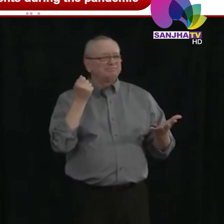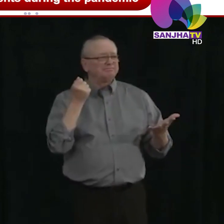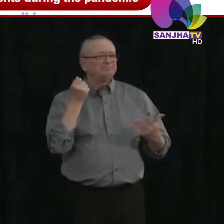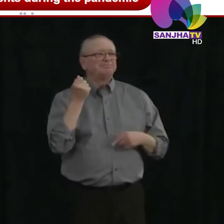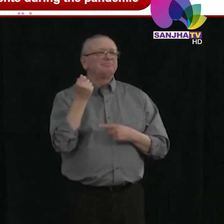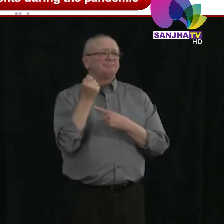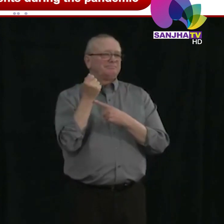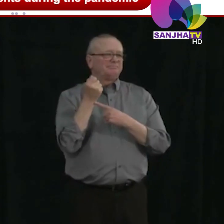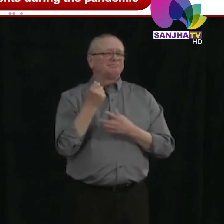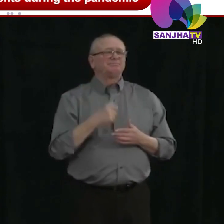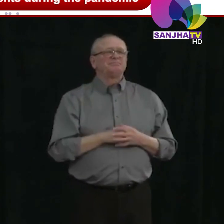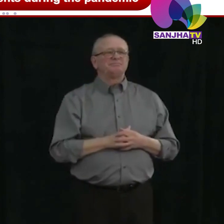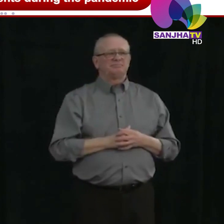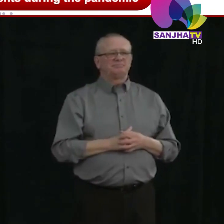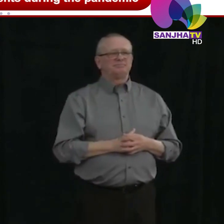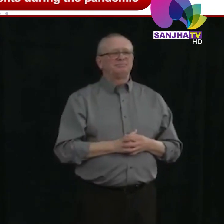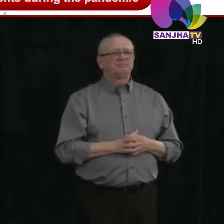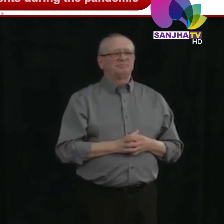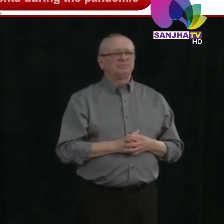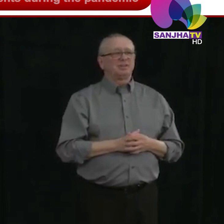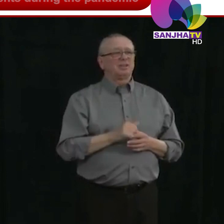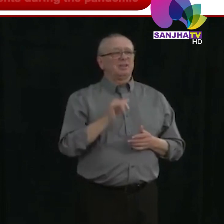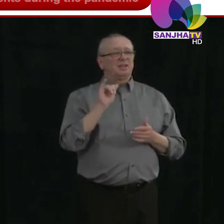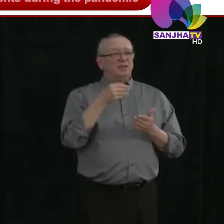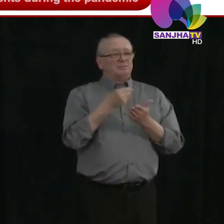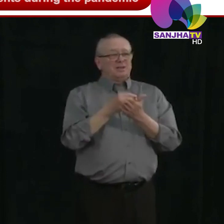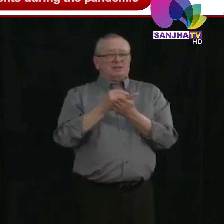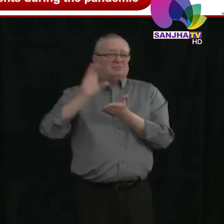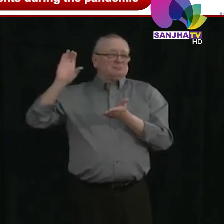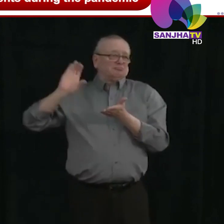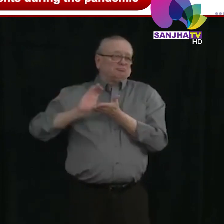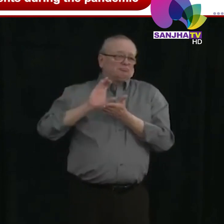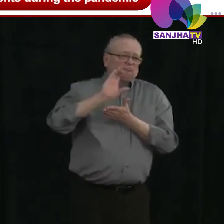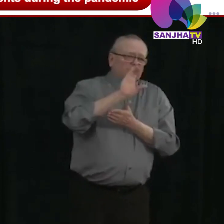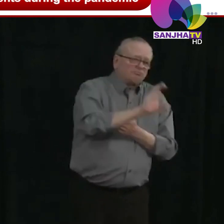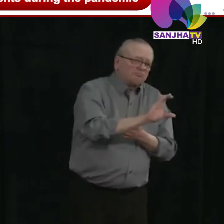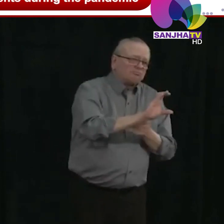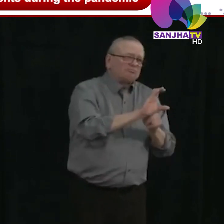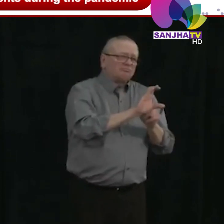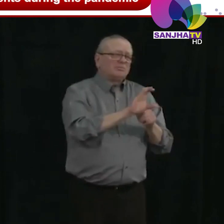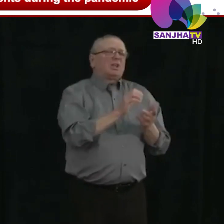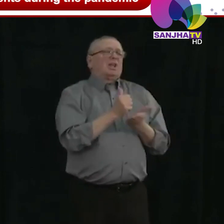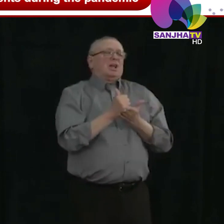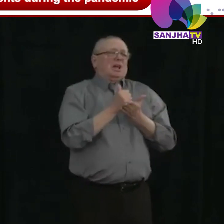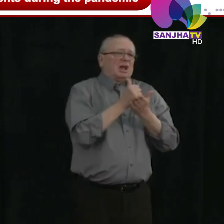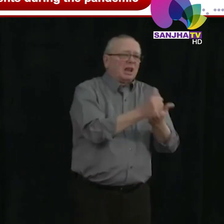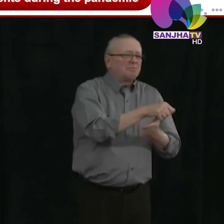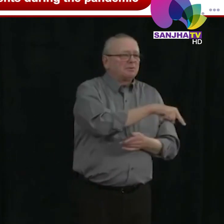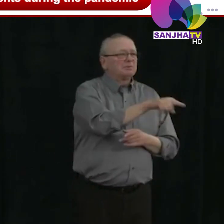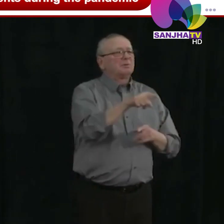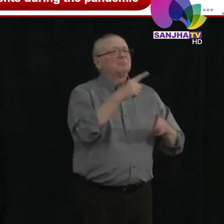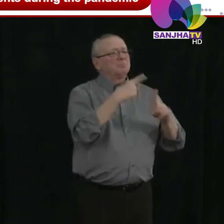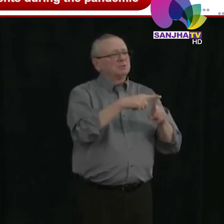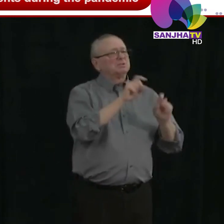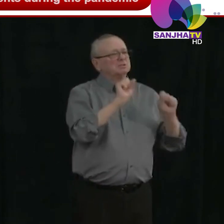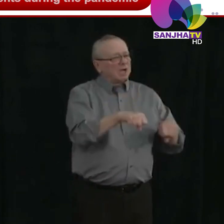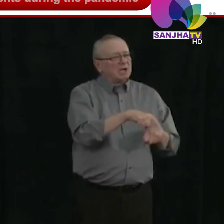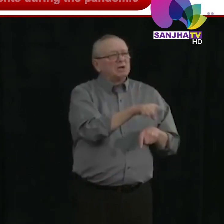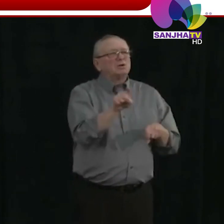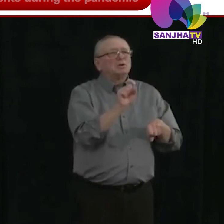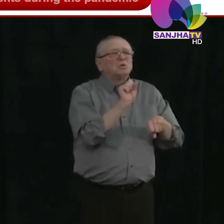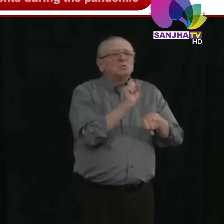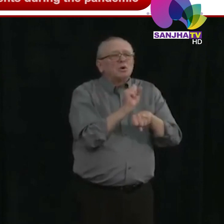allow recipients to earn some additional employment income without impacting their benefits. Additional employment